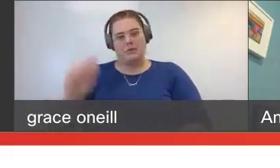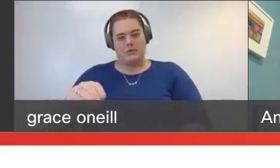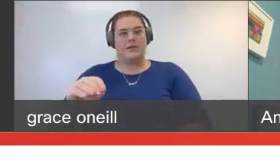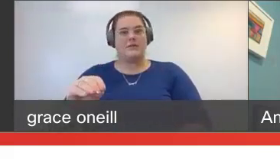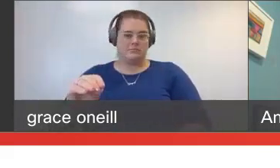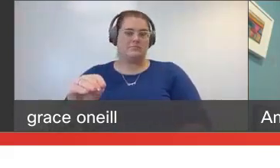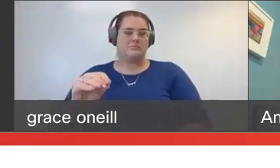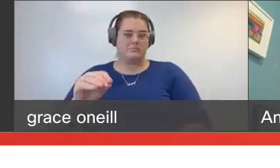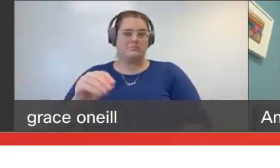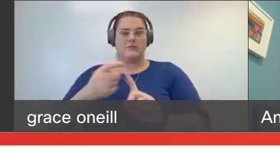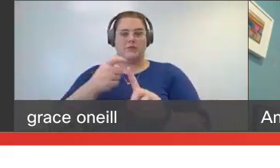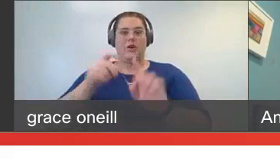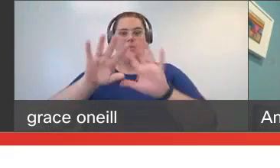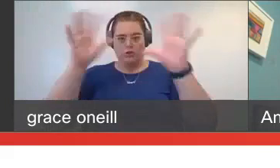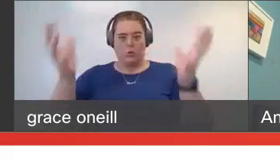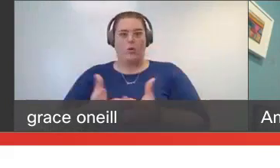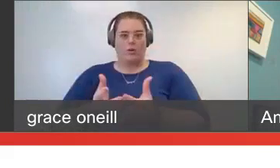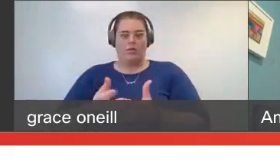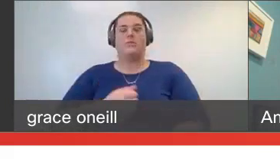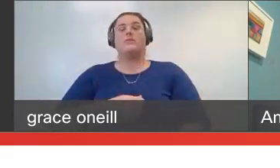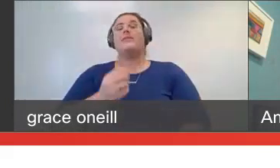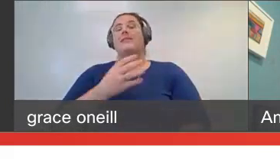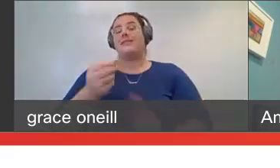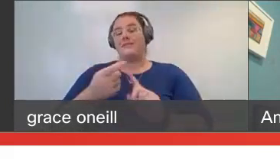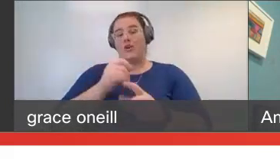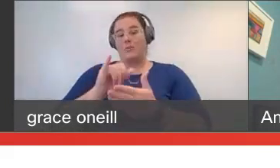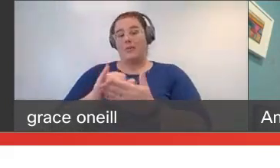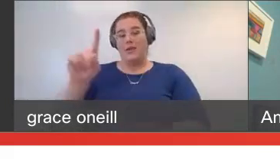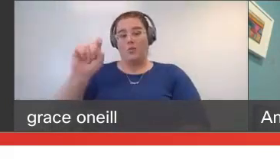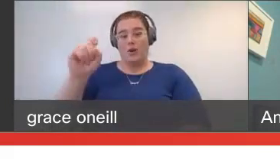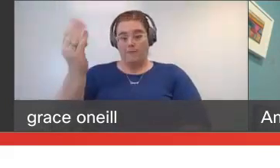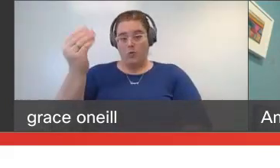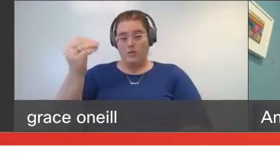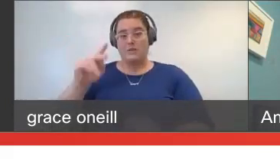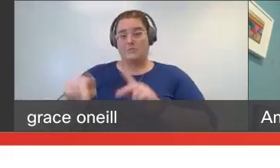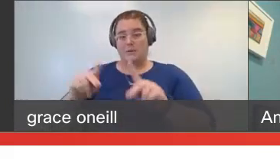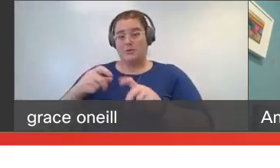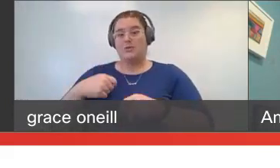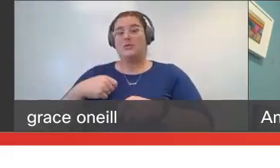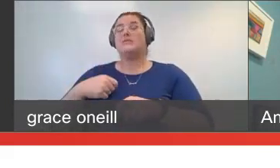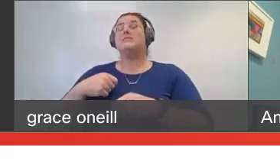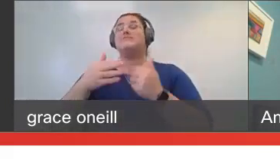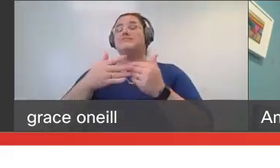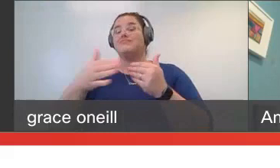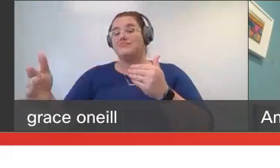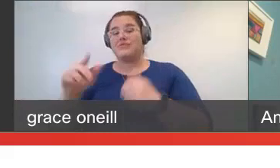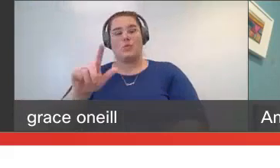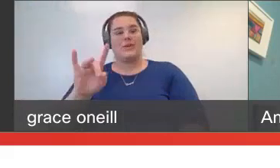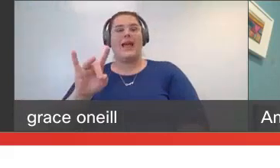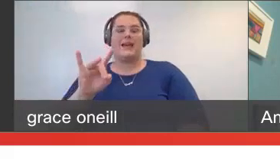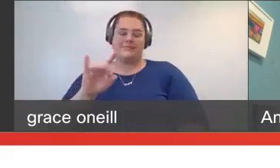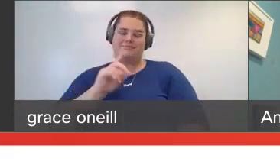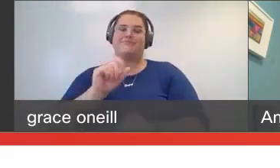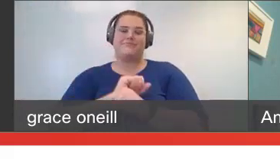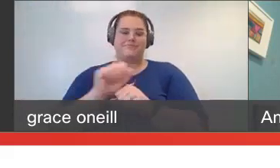And of those 114 people, 28 have died. However, only 13 of those deaths have been confirmed